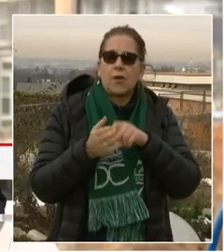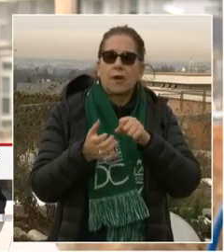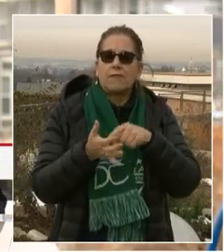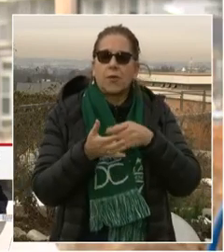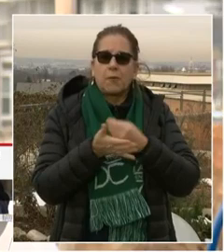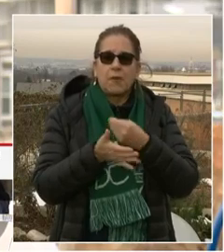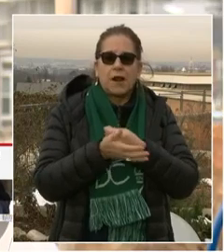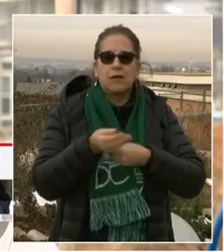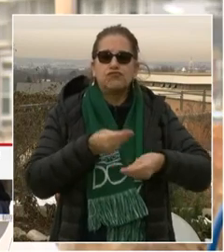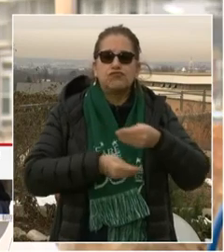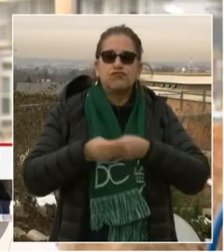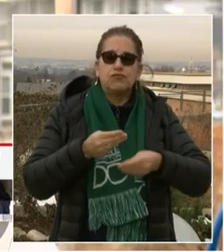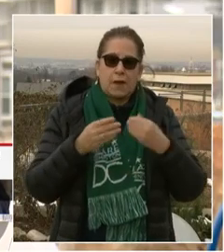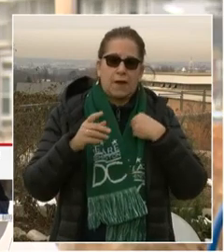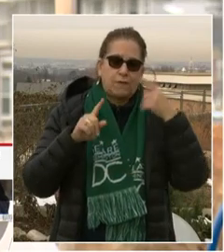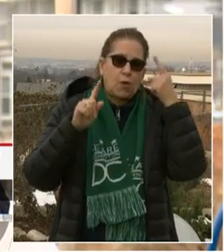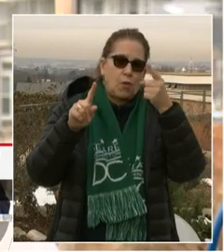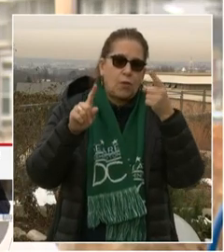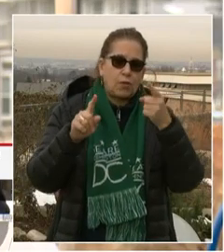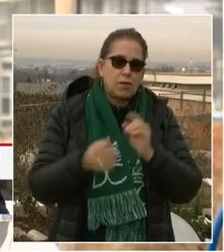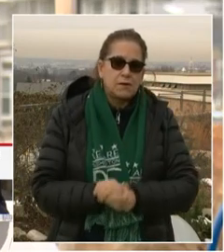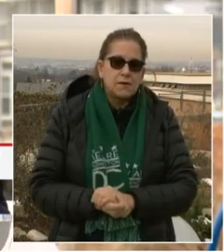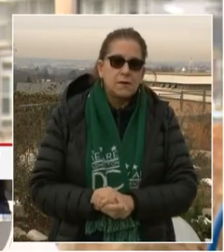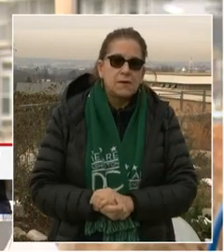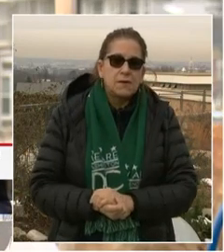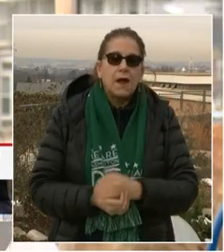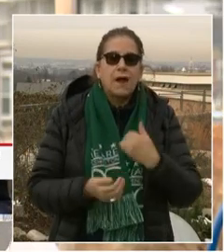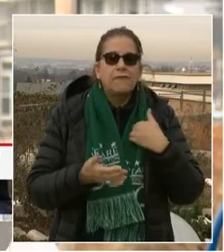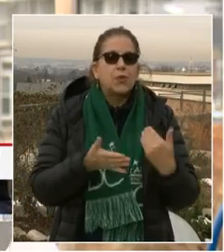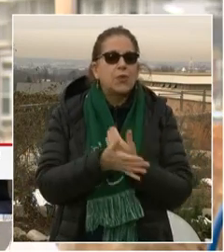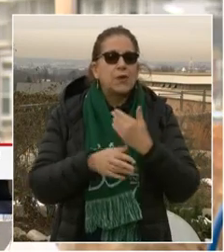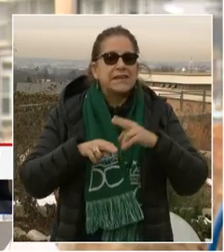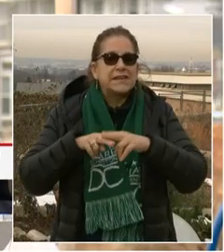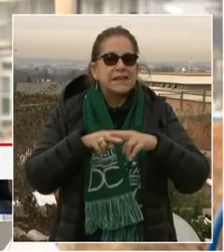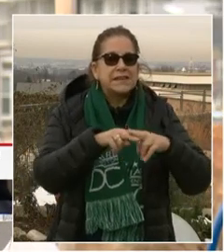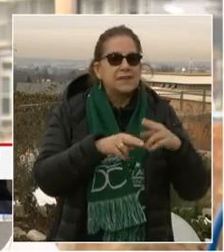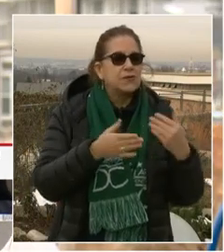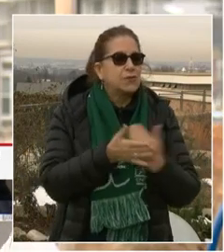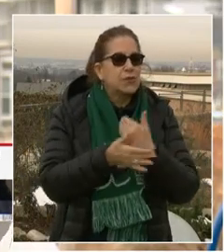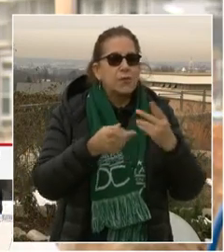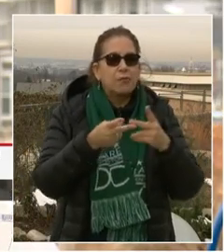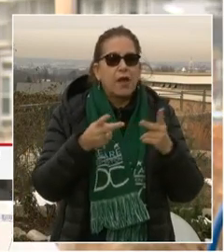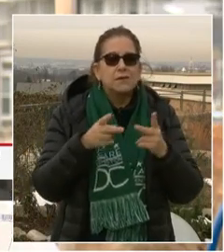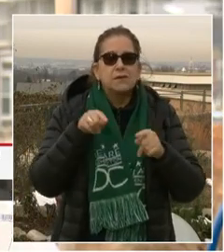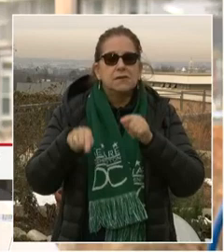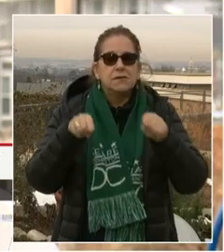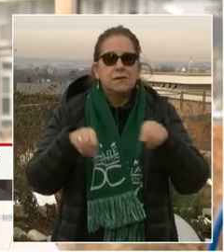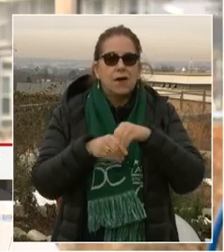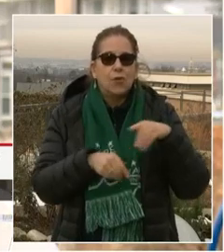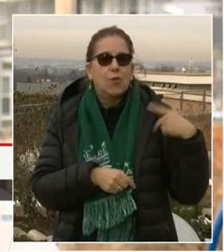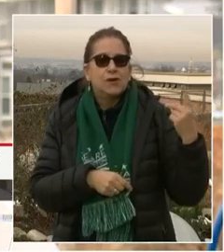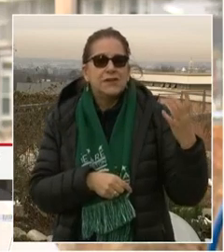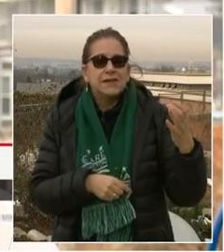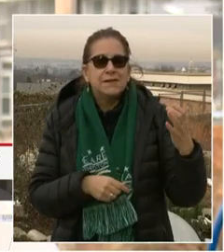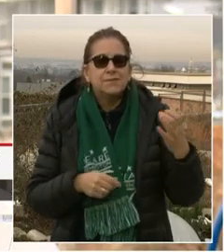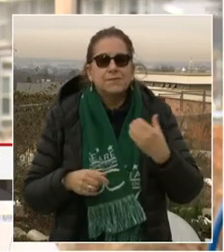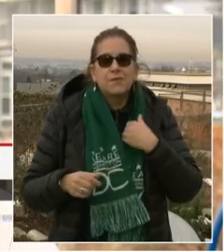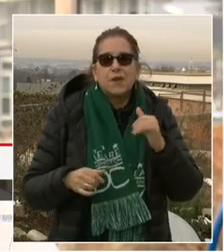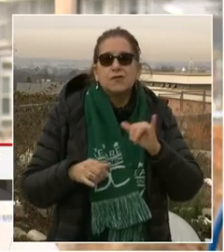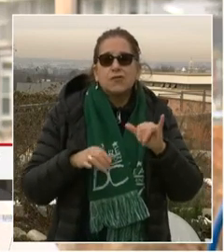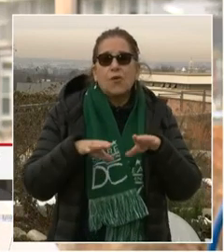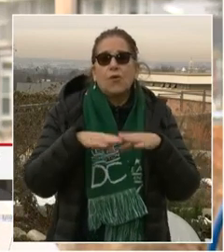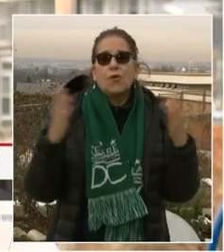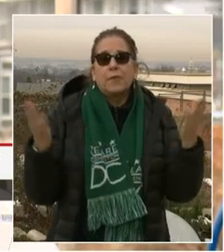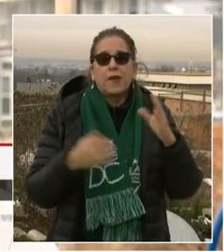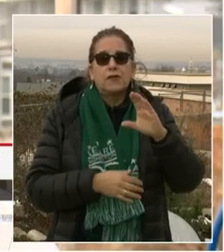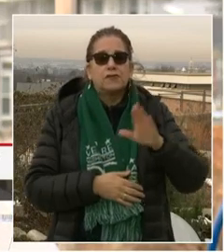in Washington. We exceeded that goal, but we're still working on it. We have opened child care locations, for example,